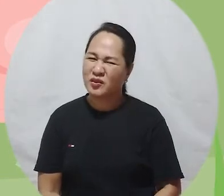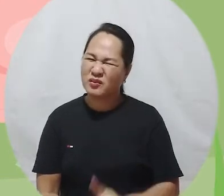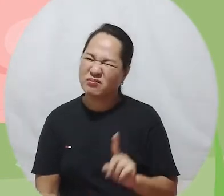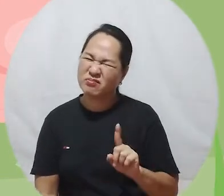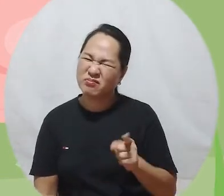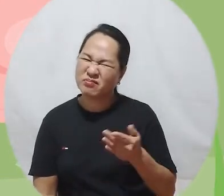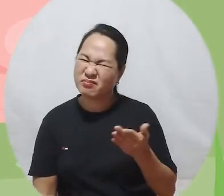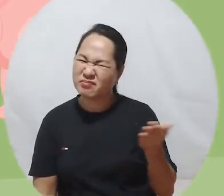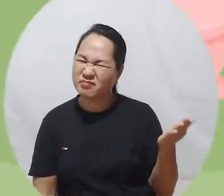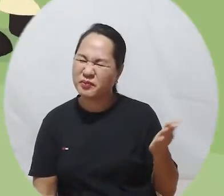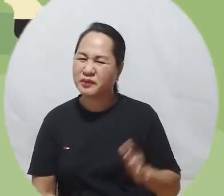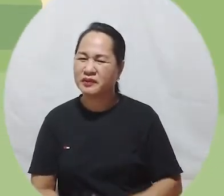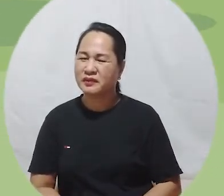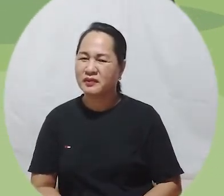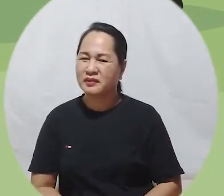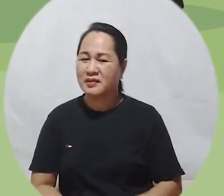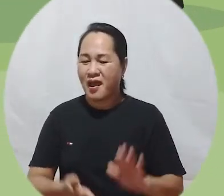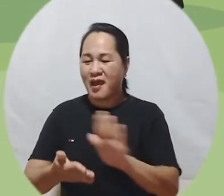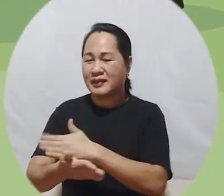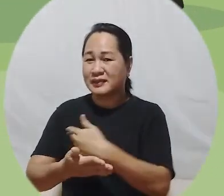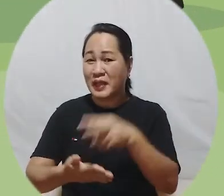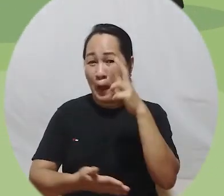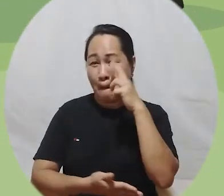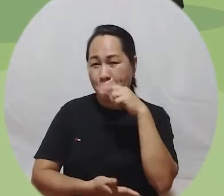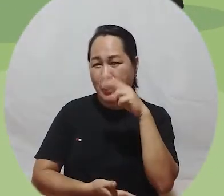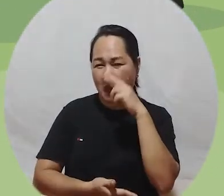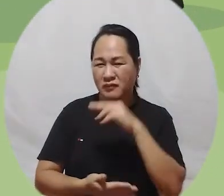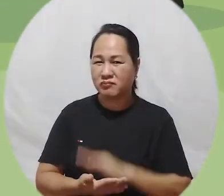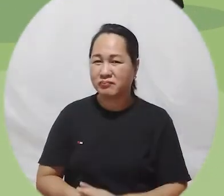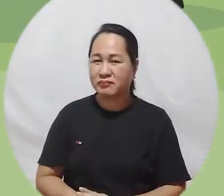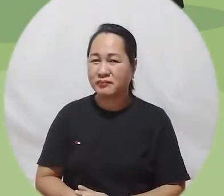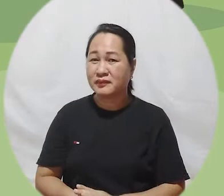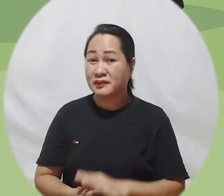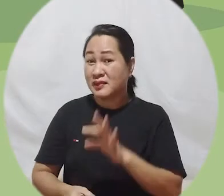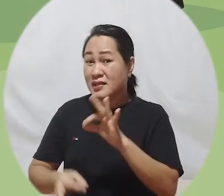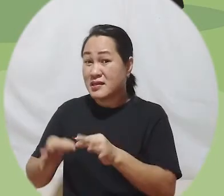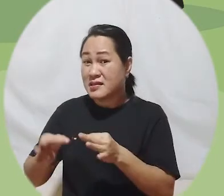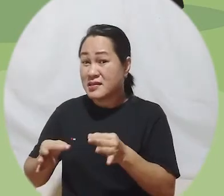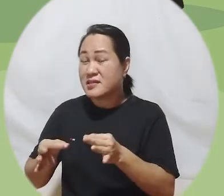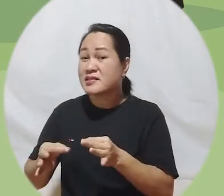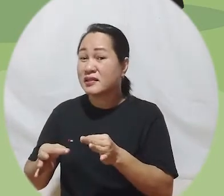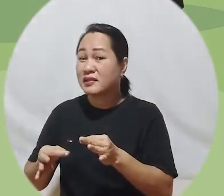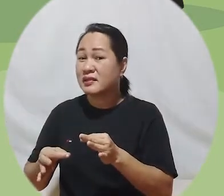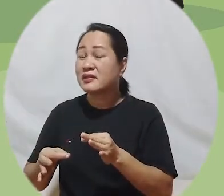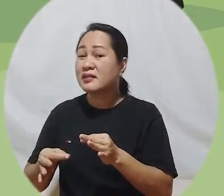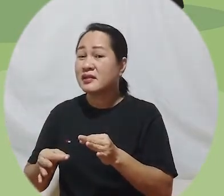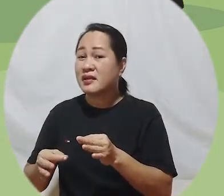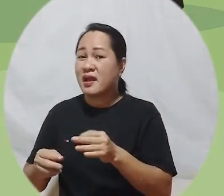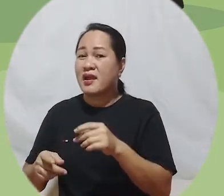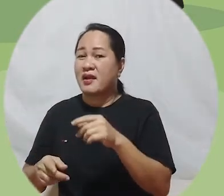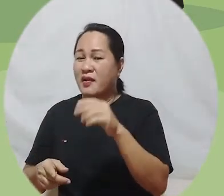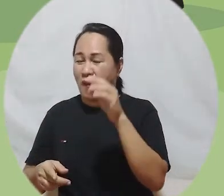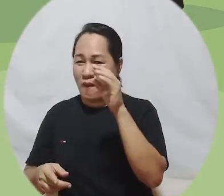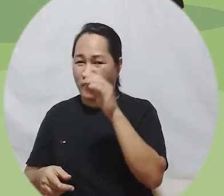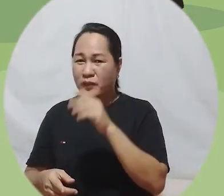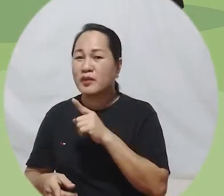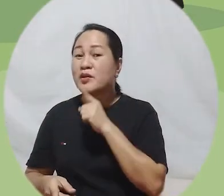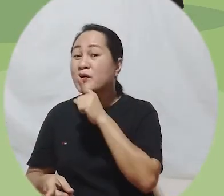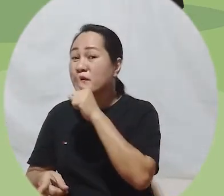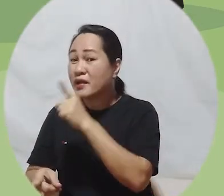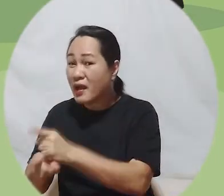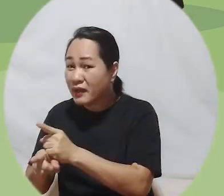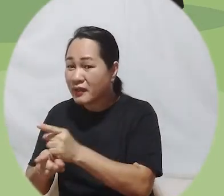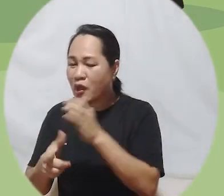How about that? A singing mouse. Is it a character in a reality or a fantasy